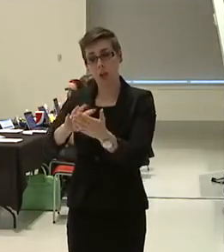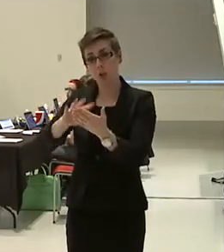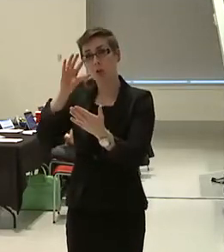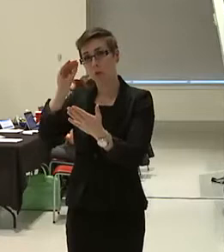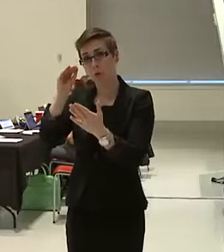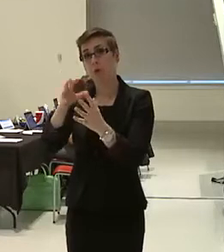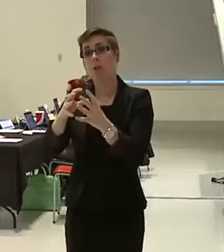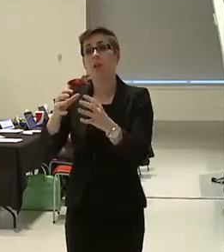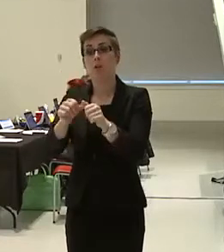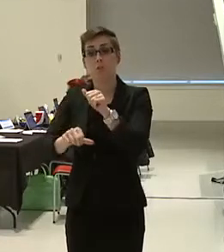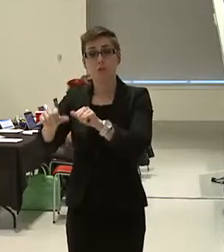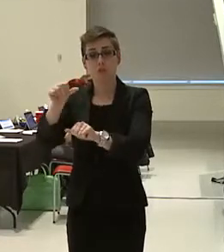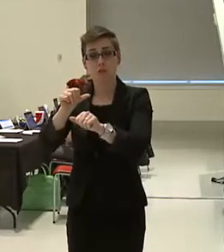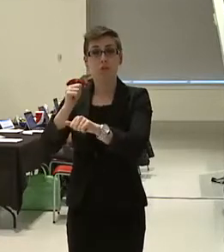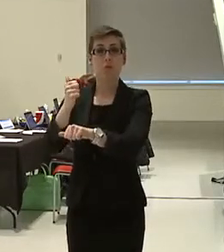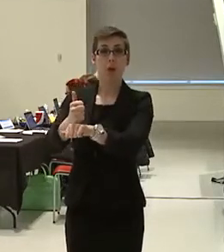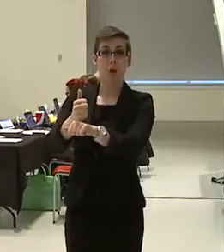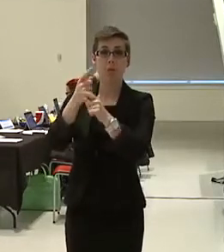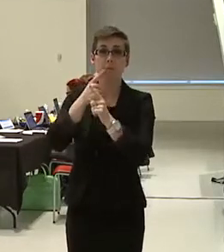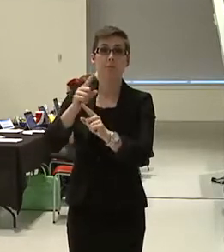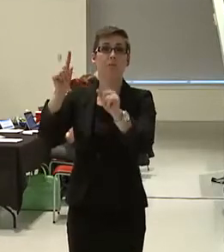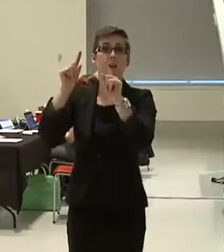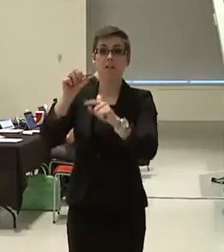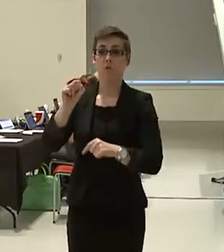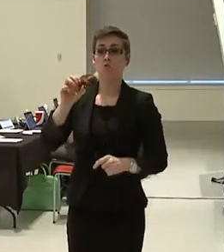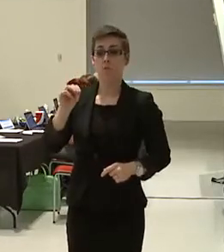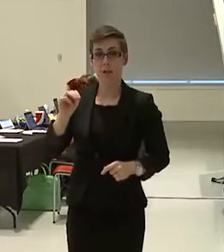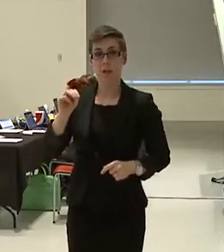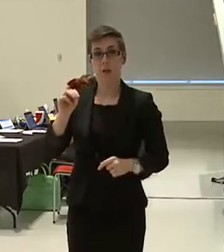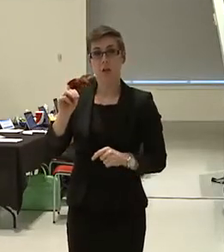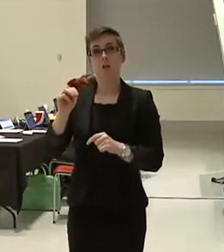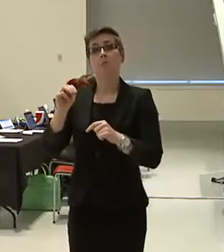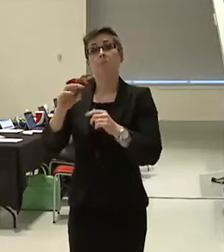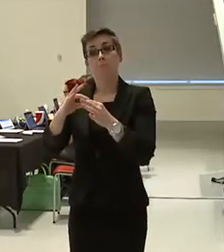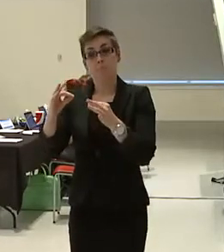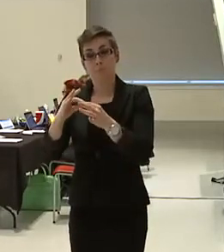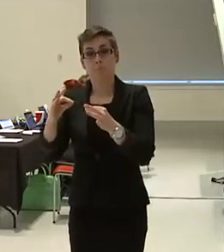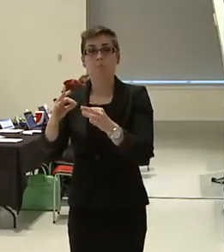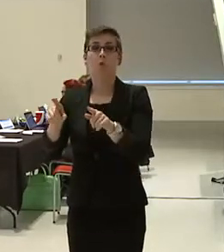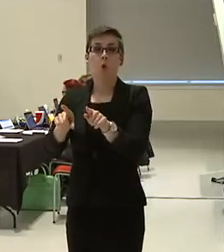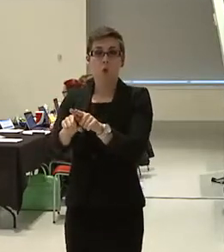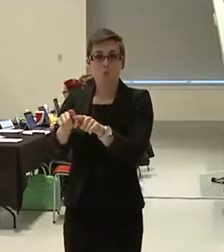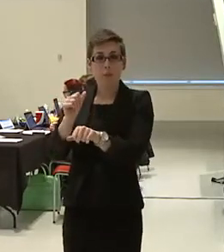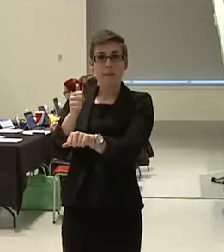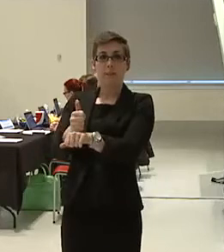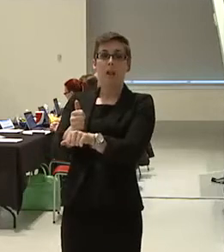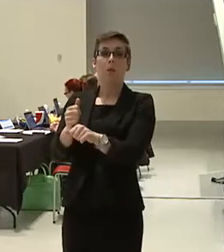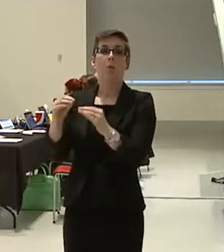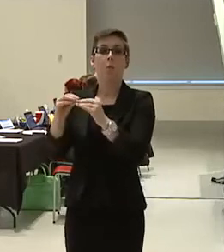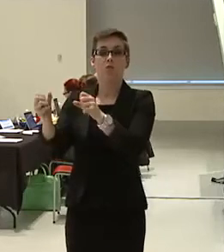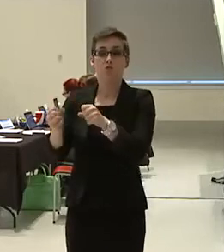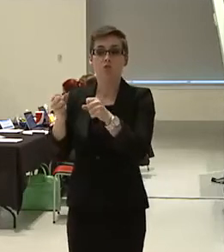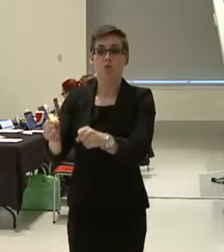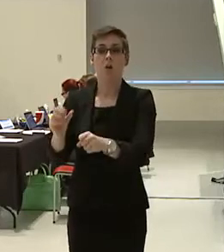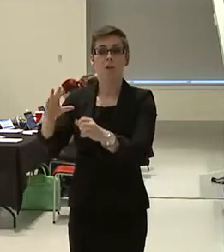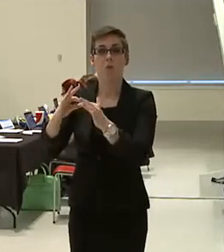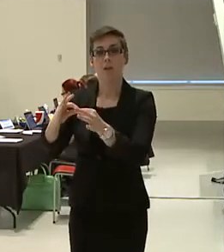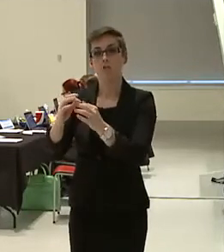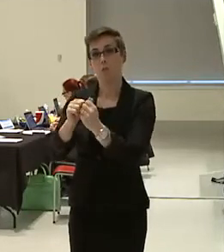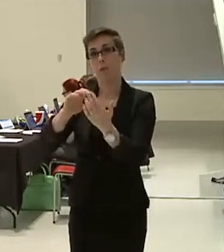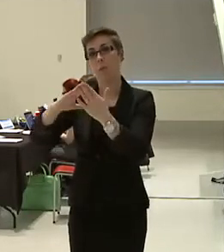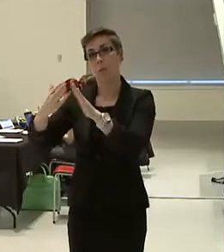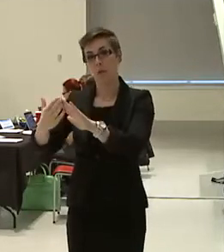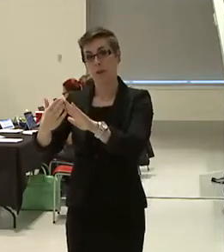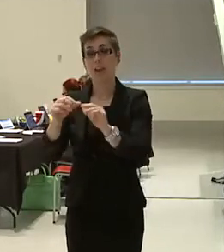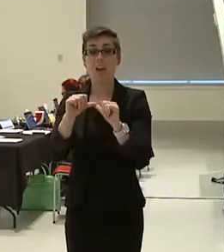build an effective social media presence and enhance their offline relationships with the community. Agencies should not miss an